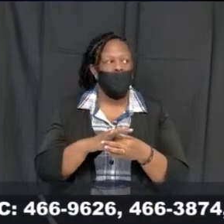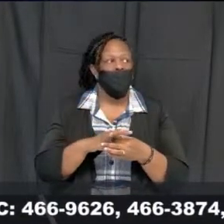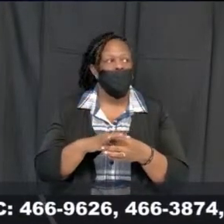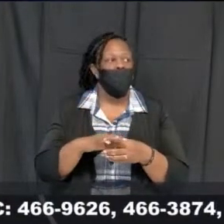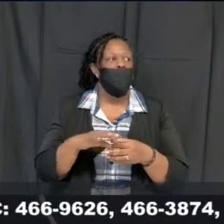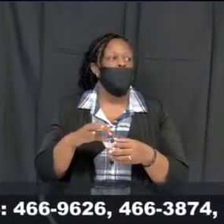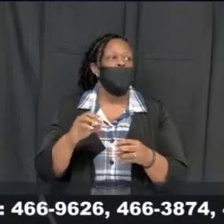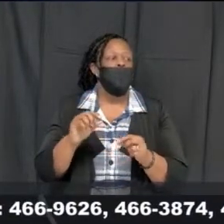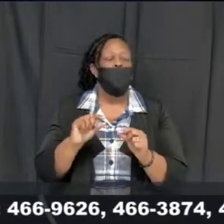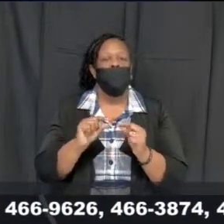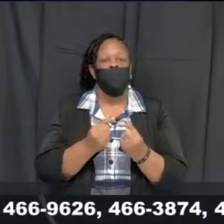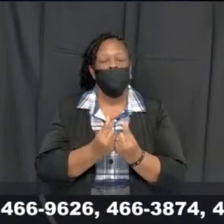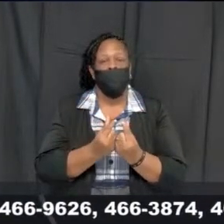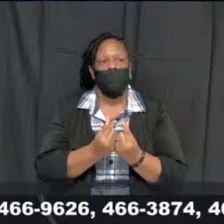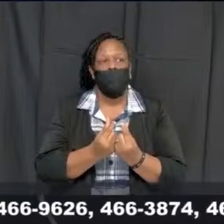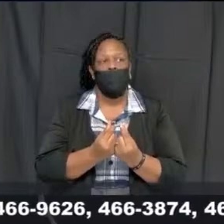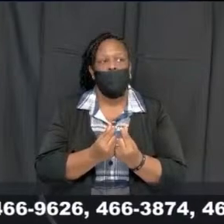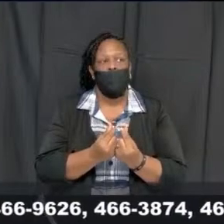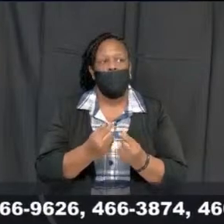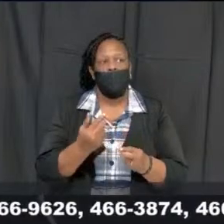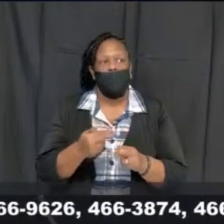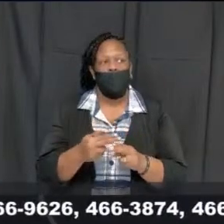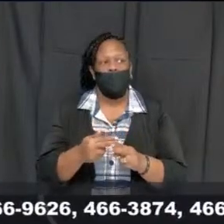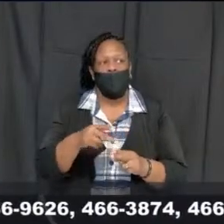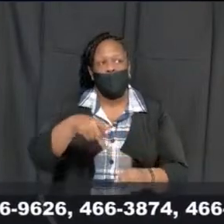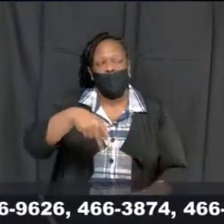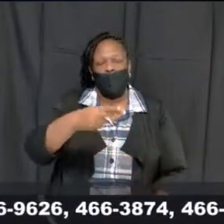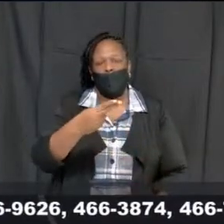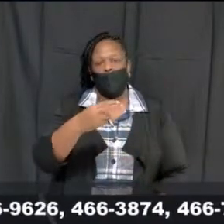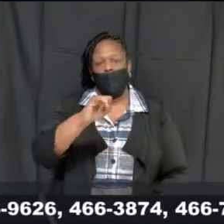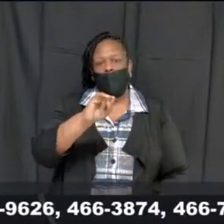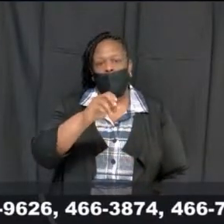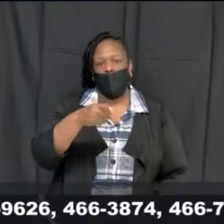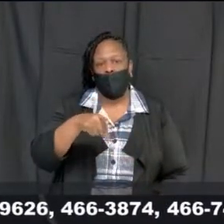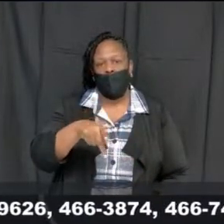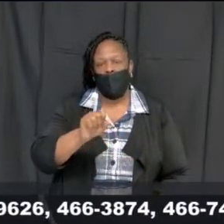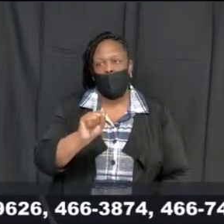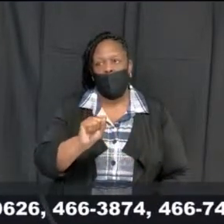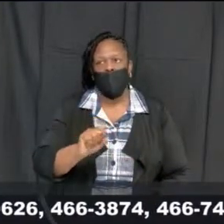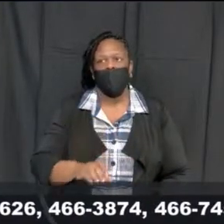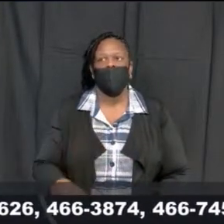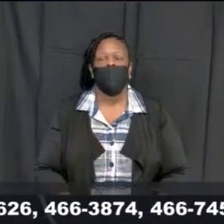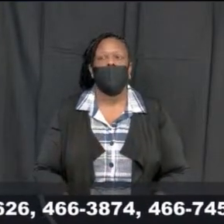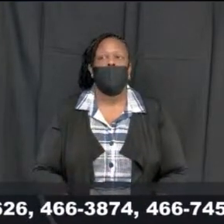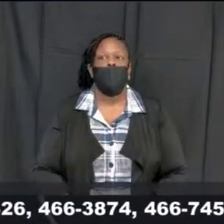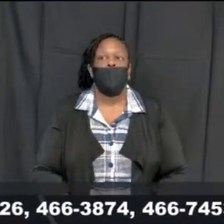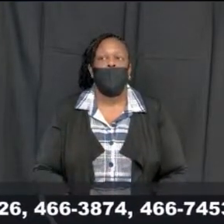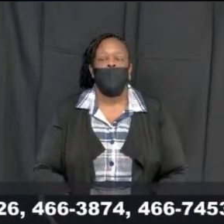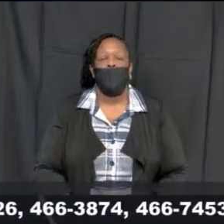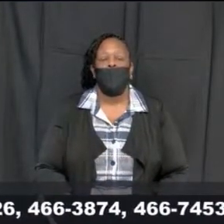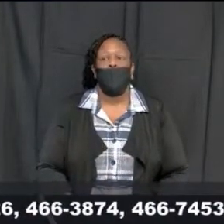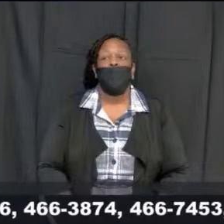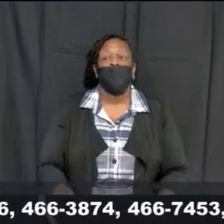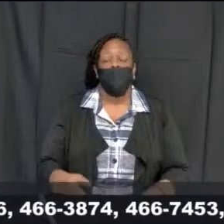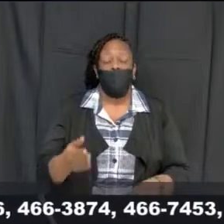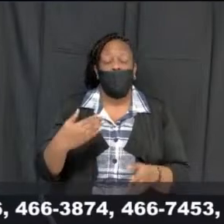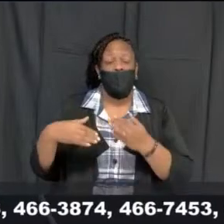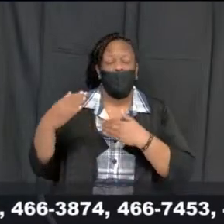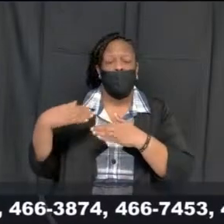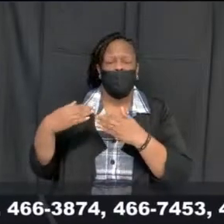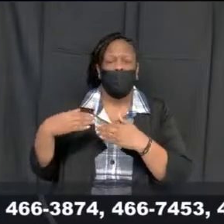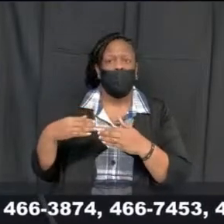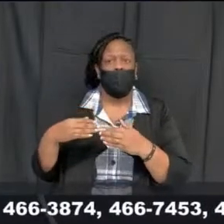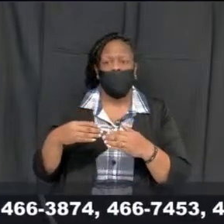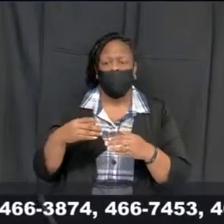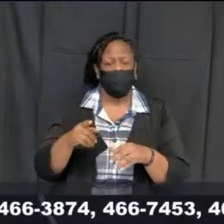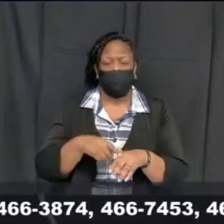Wendy Phipps. Good afternoon to all, and thank you for having me. It's been several months since I think I've been on the